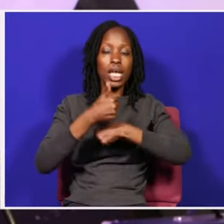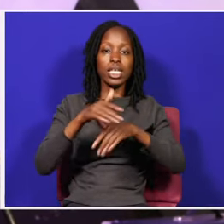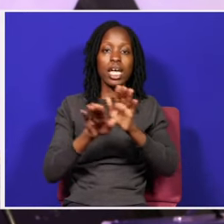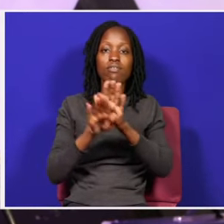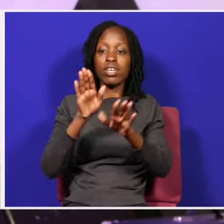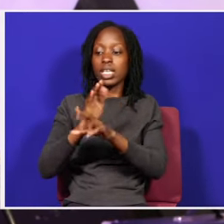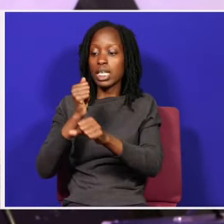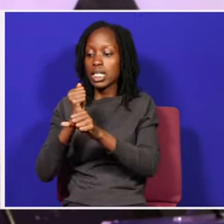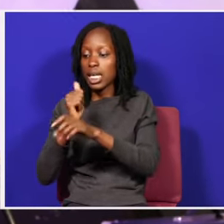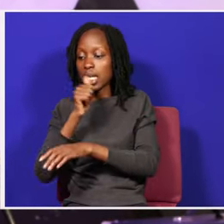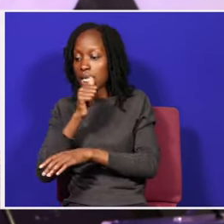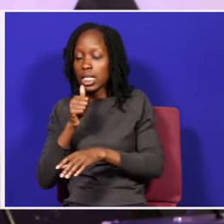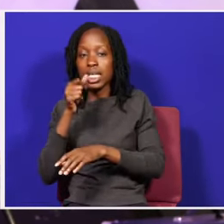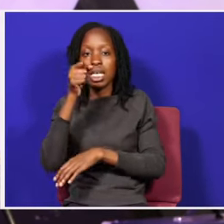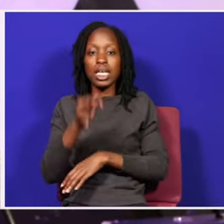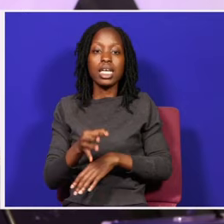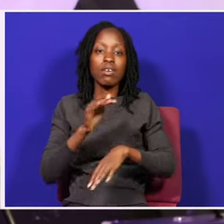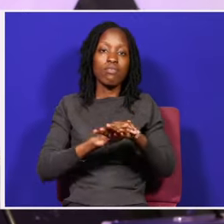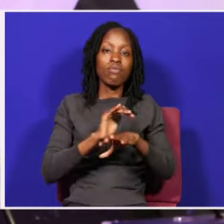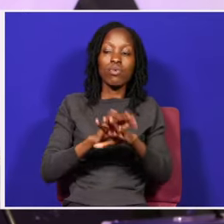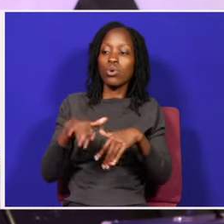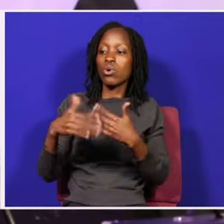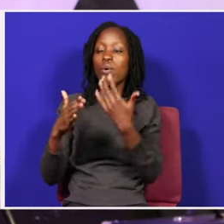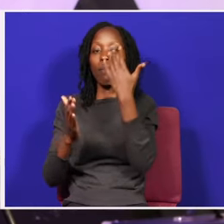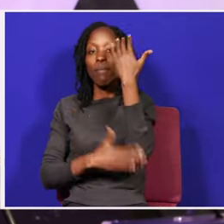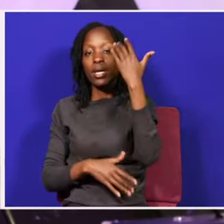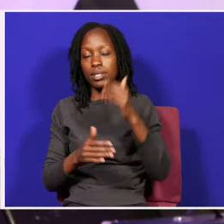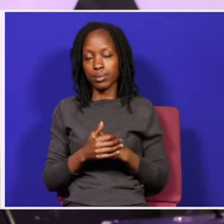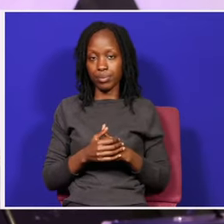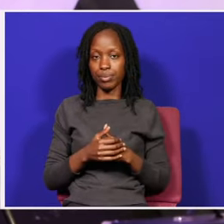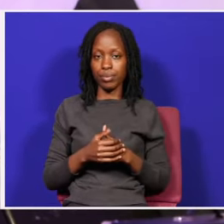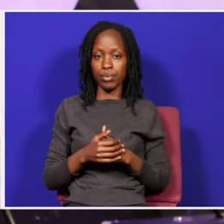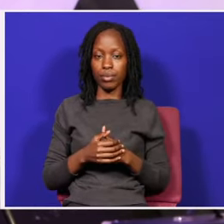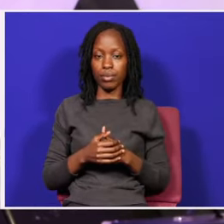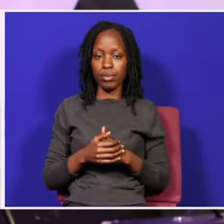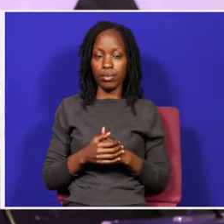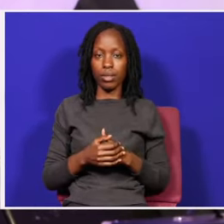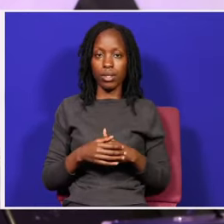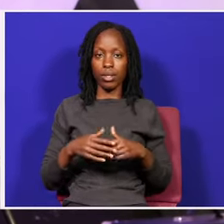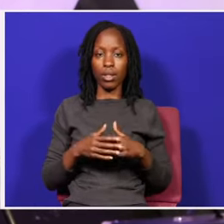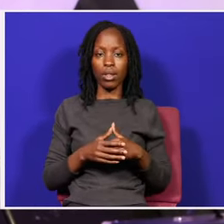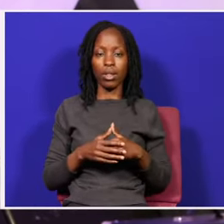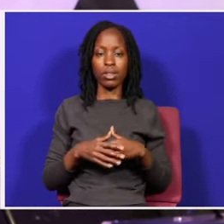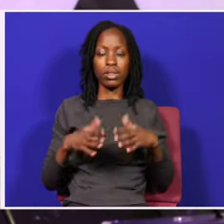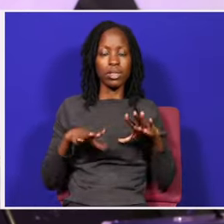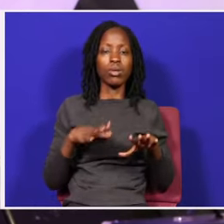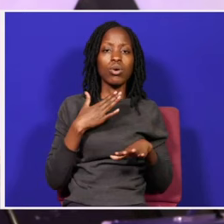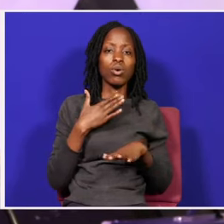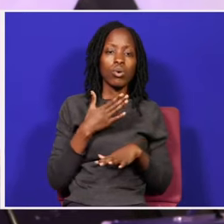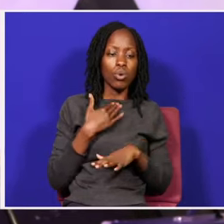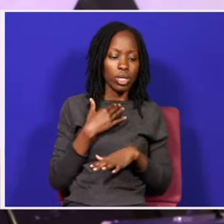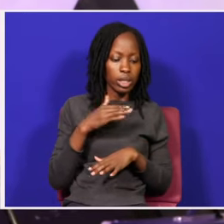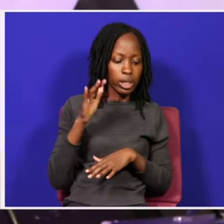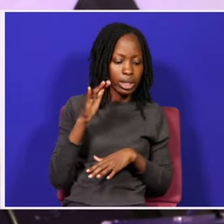done in secret, whether it be good or evil. Now, for those of you who would like to hear a more